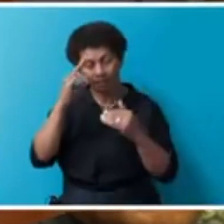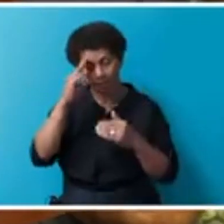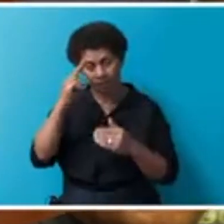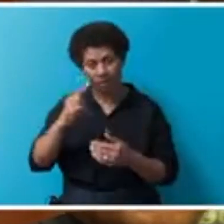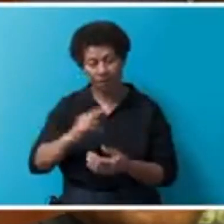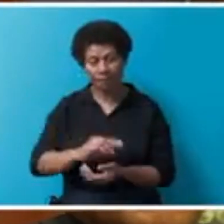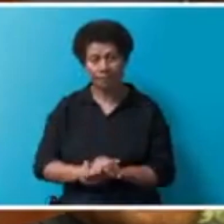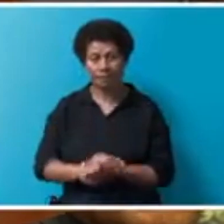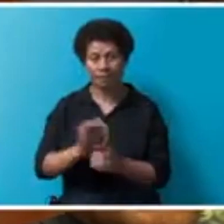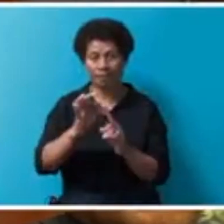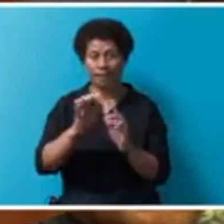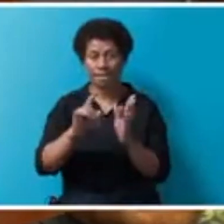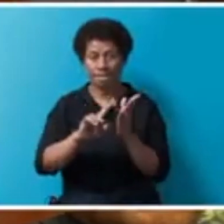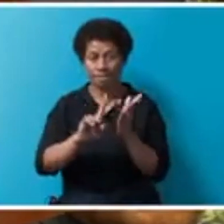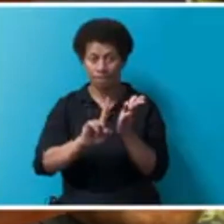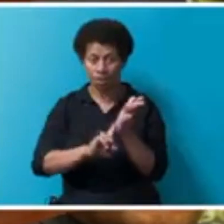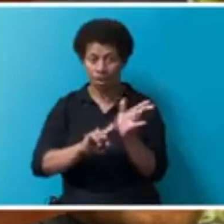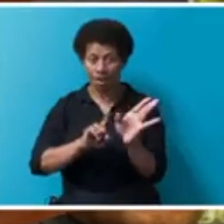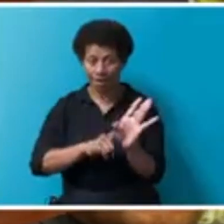Polytech has produced